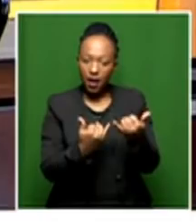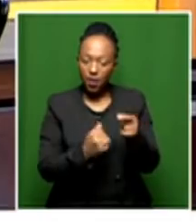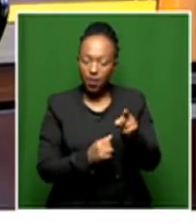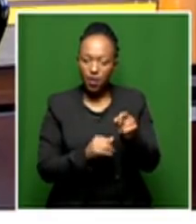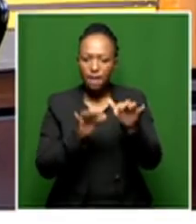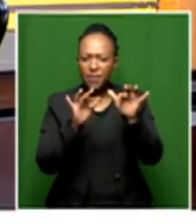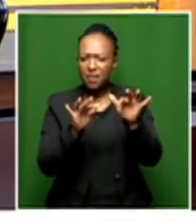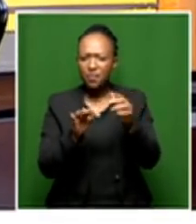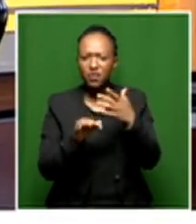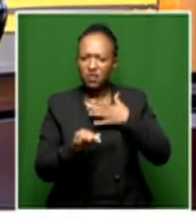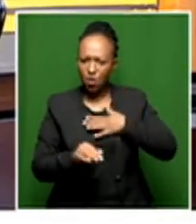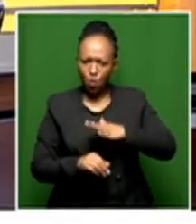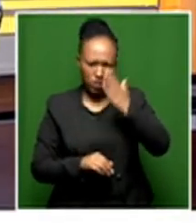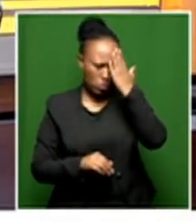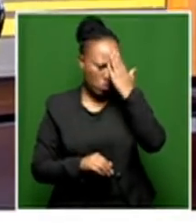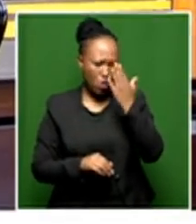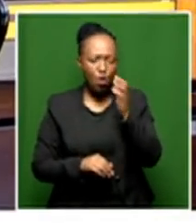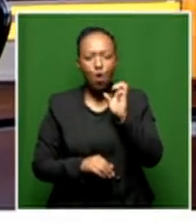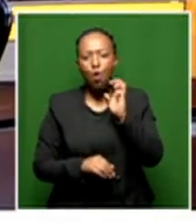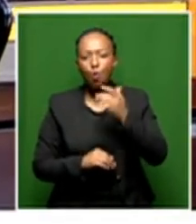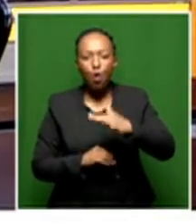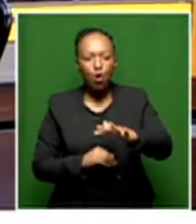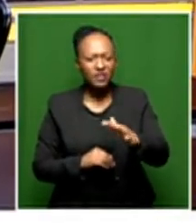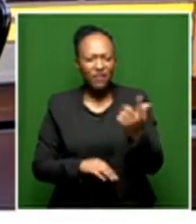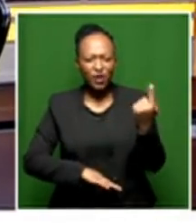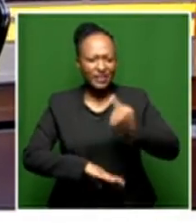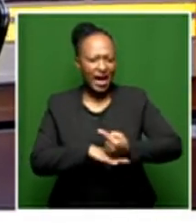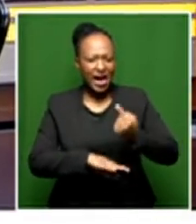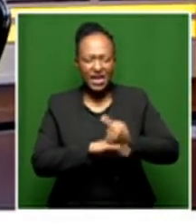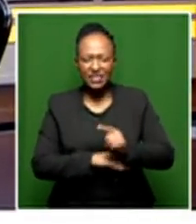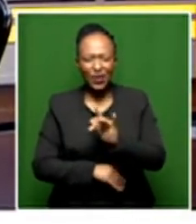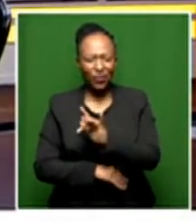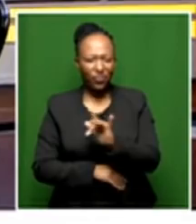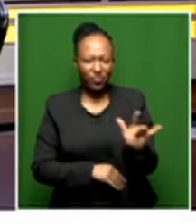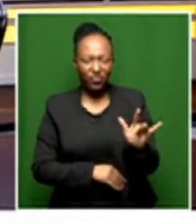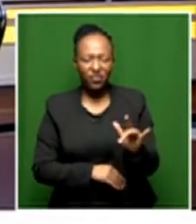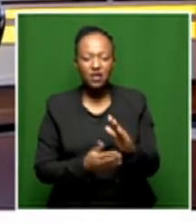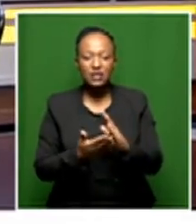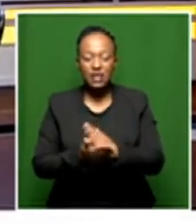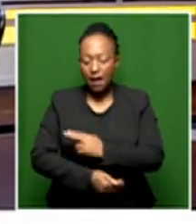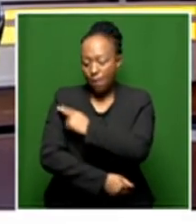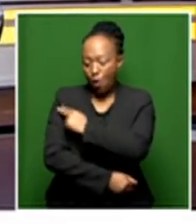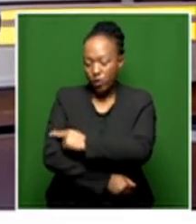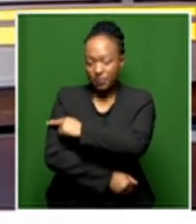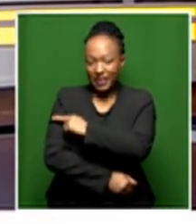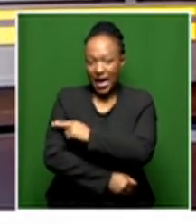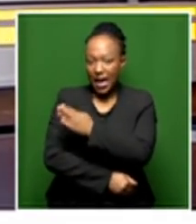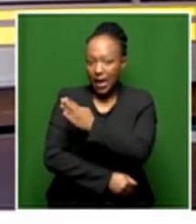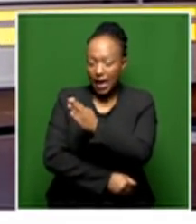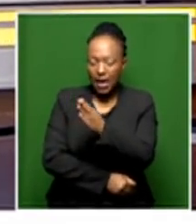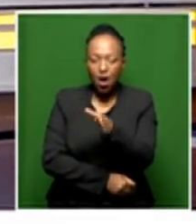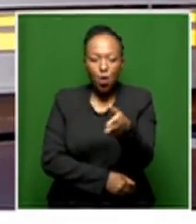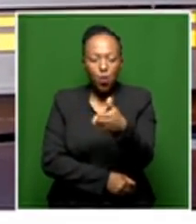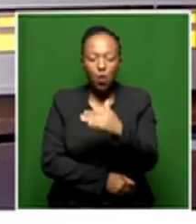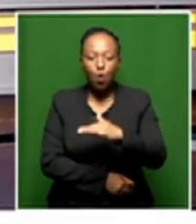know, they've been without water for several days now, and some healthcare facilities also adversely affected by the lack